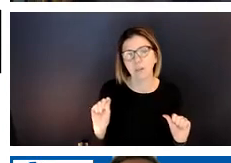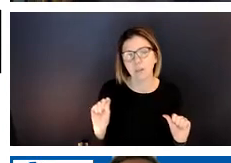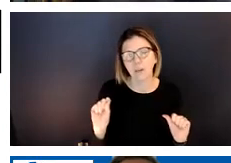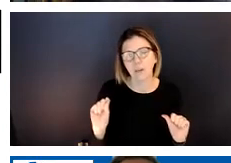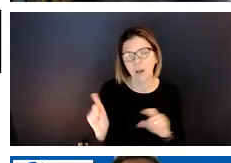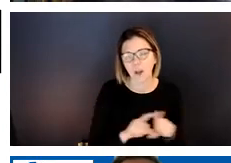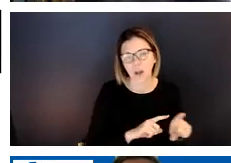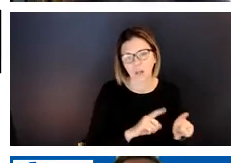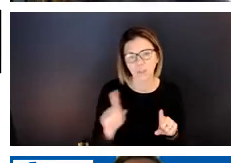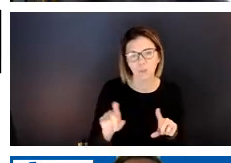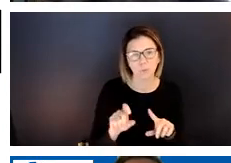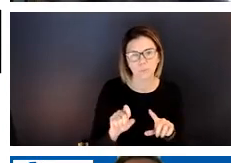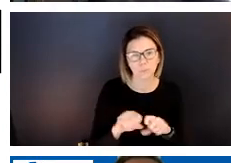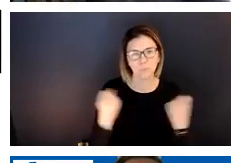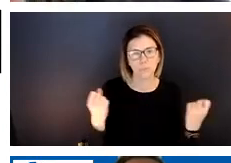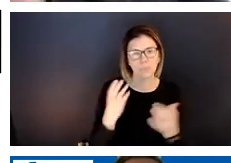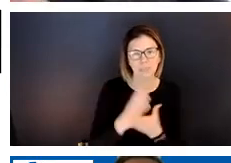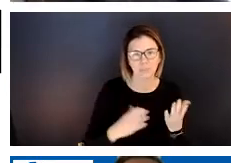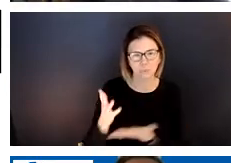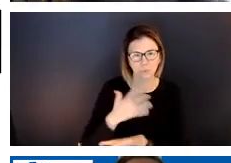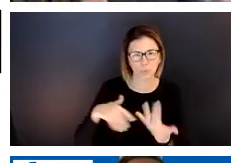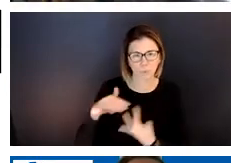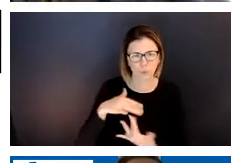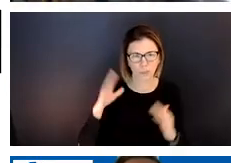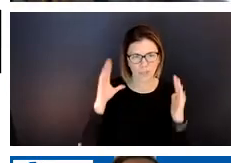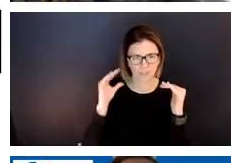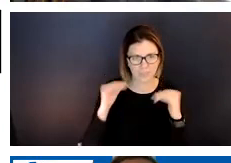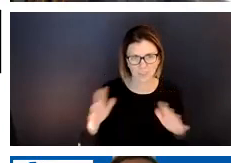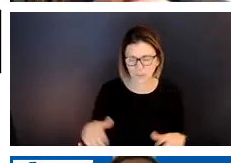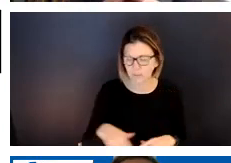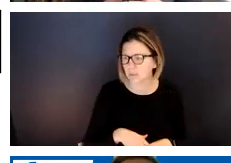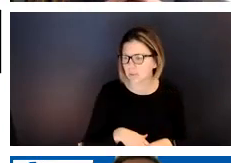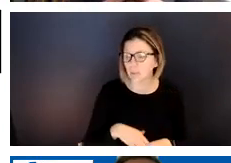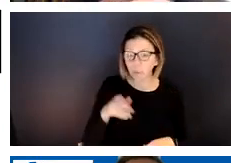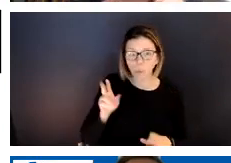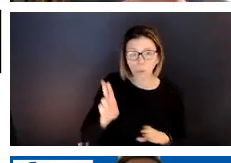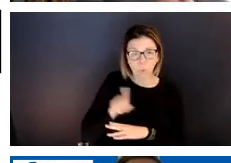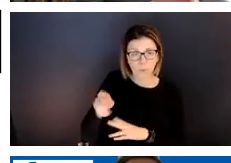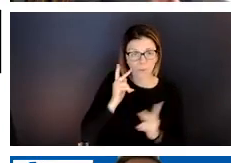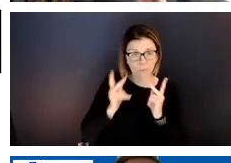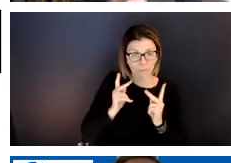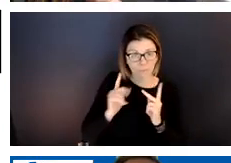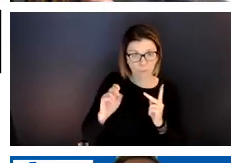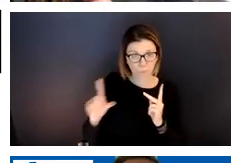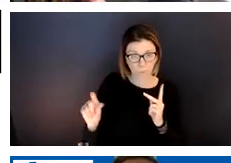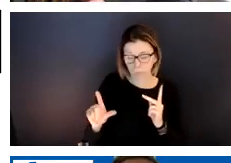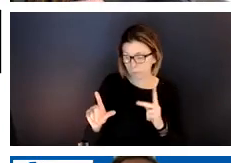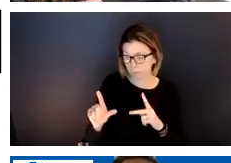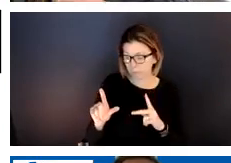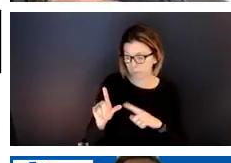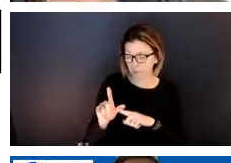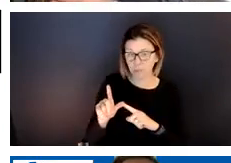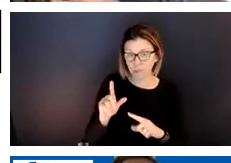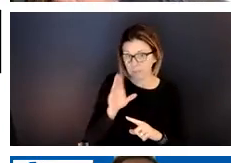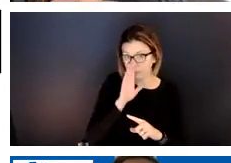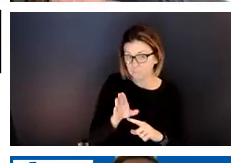our social expectations. We can use this sort of visual tool to be very direct and explicit